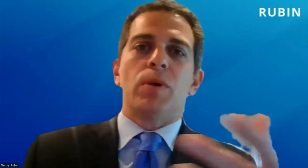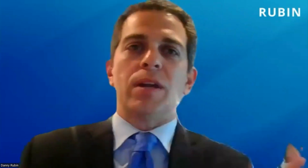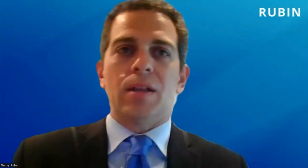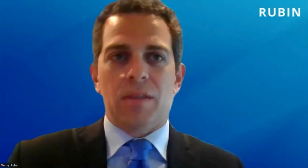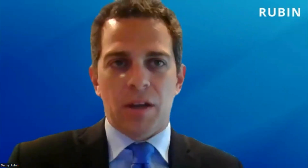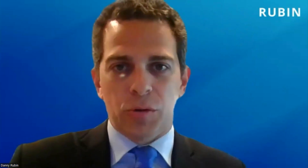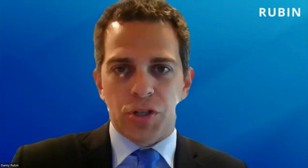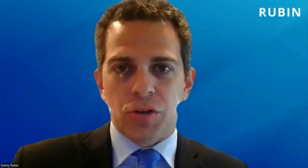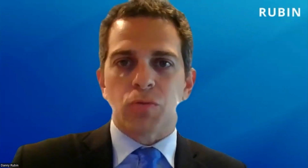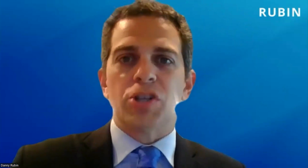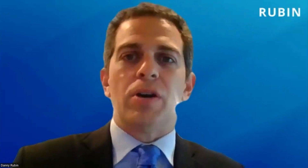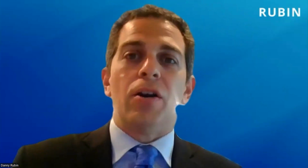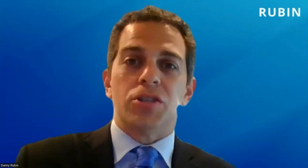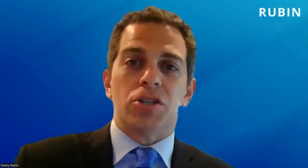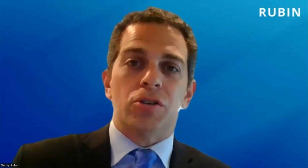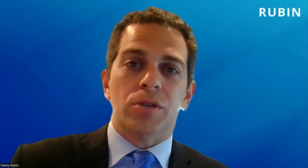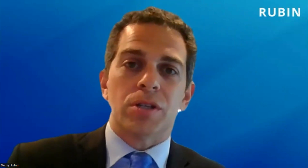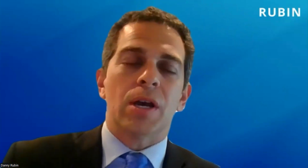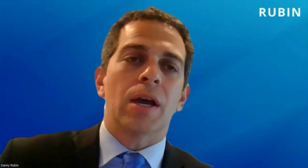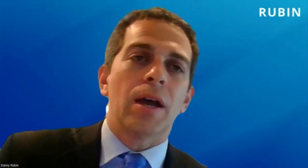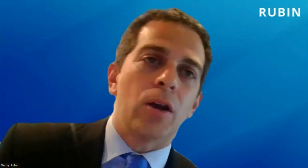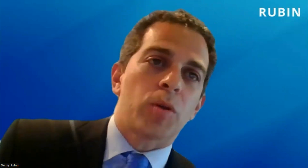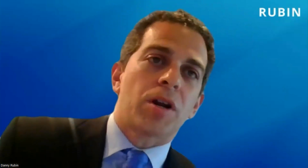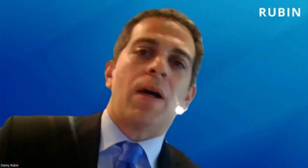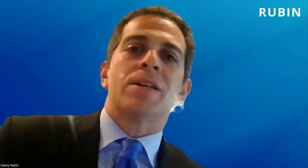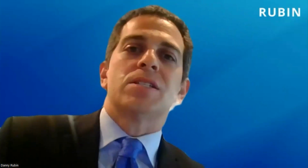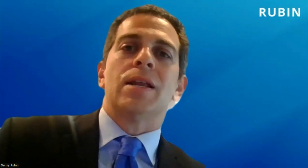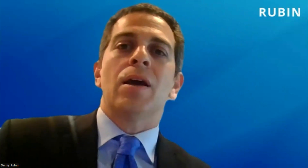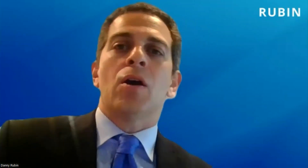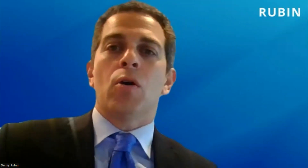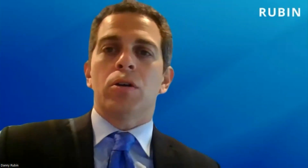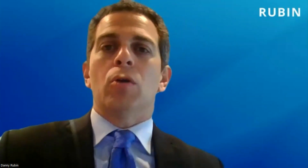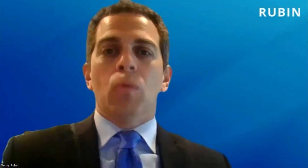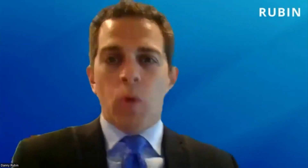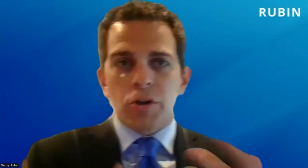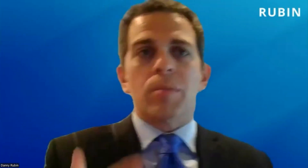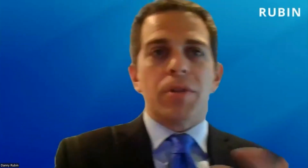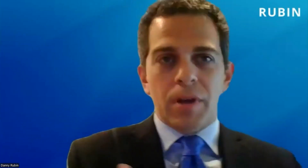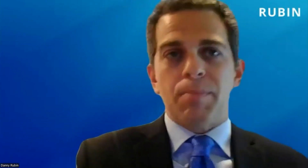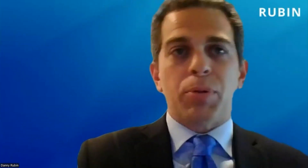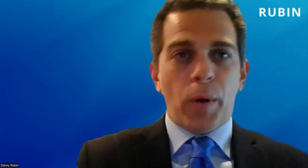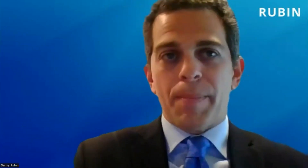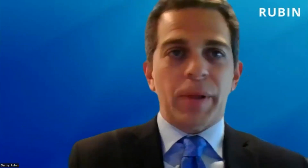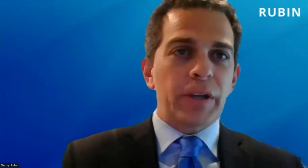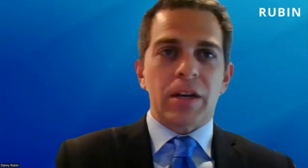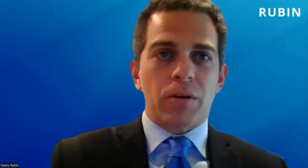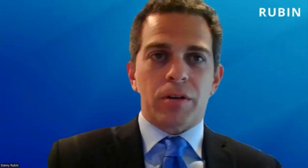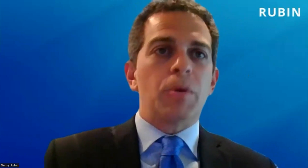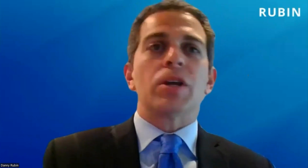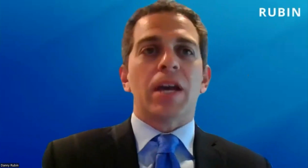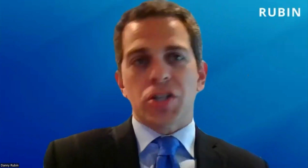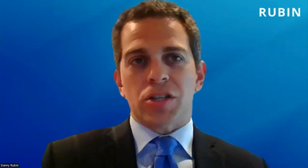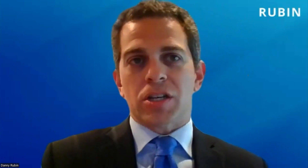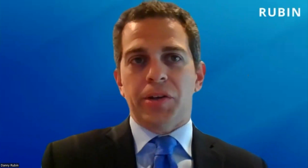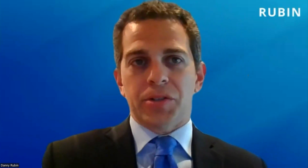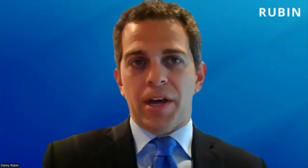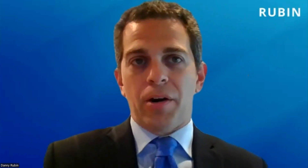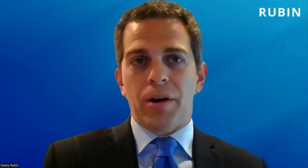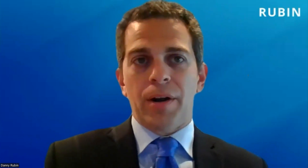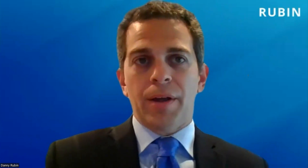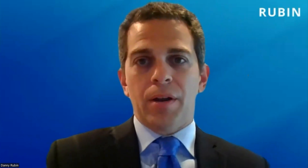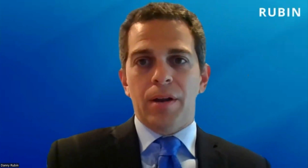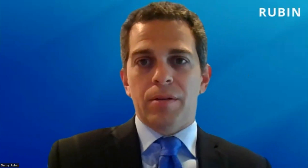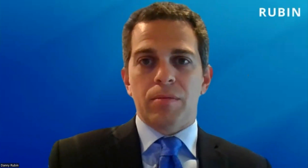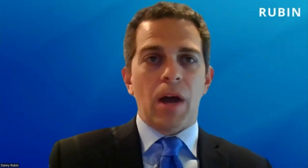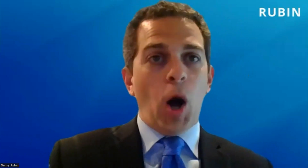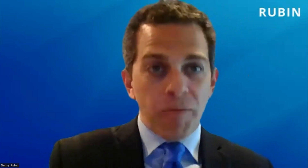top of it so we can include the students. Richard Harris's students in North Carolina said, what are some of the employability or communication skills that